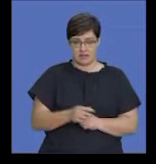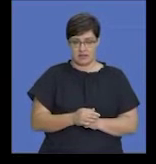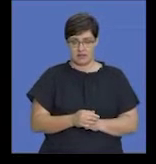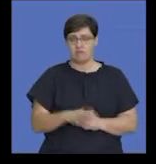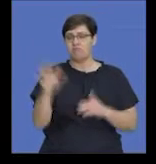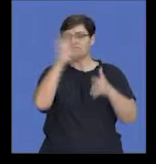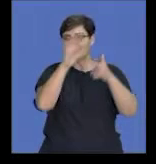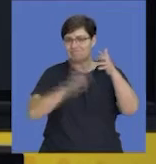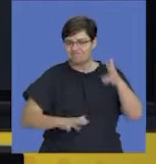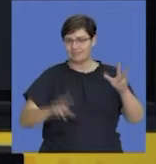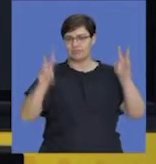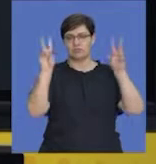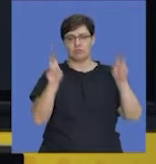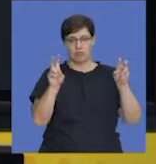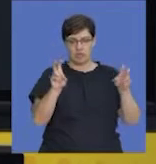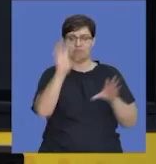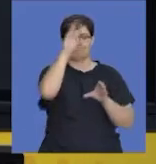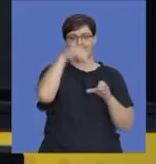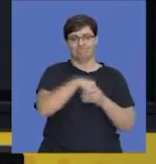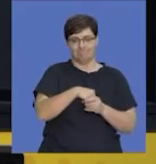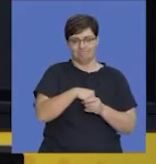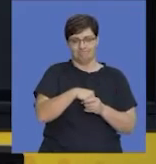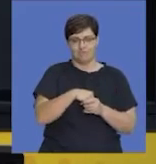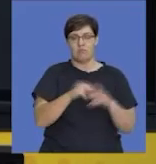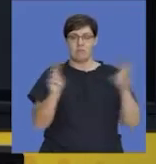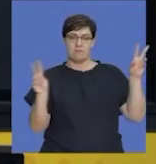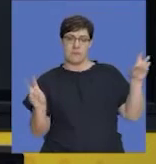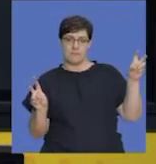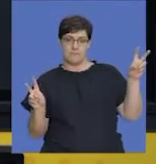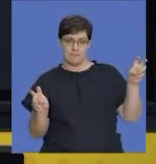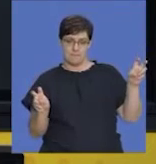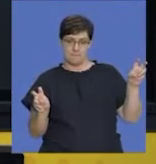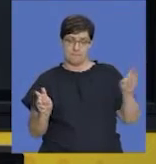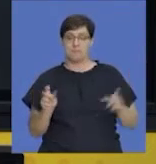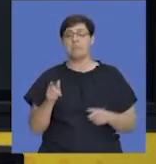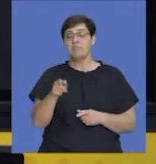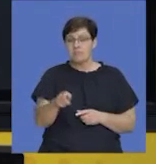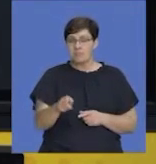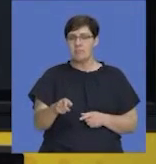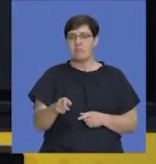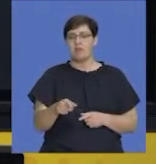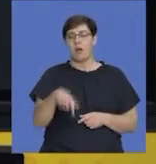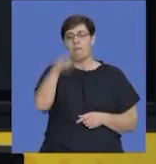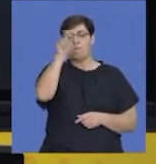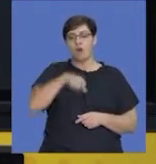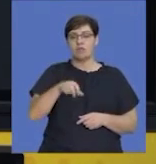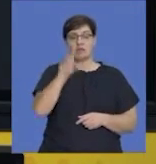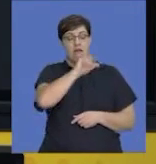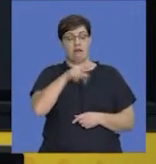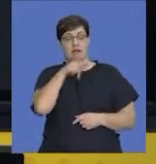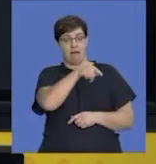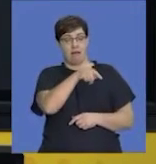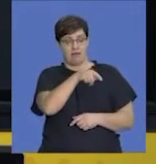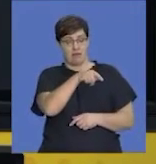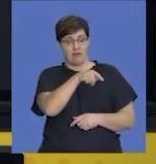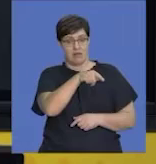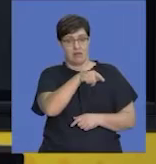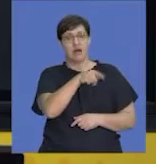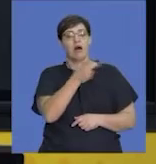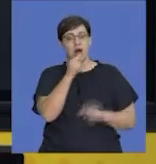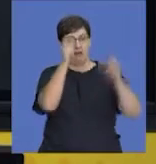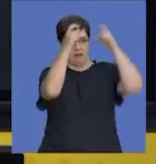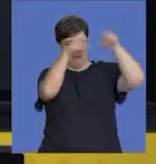in our essay writing topics are included in quotation marks, and usually the person who spoke these